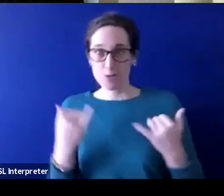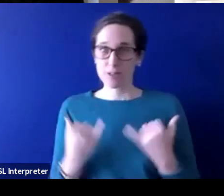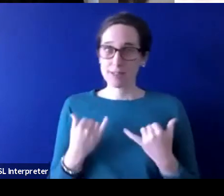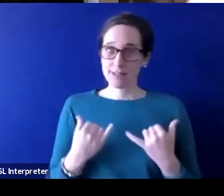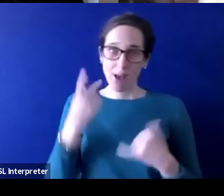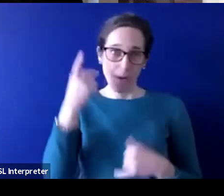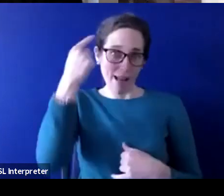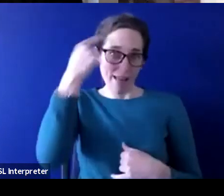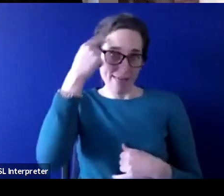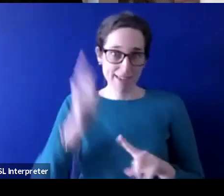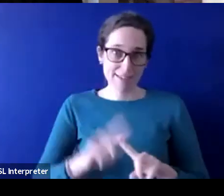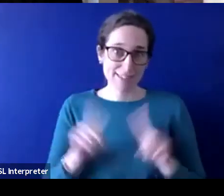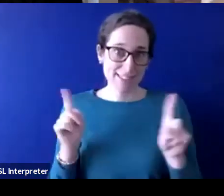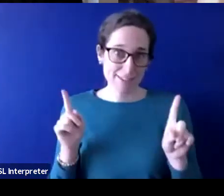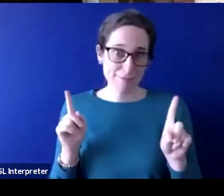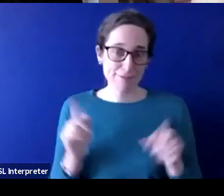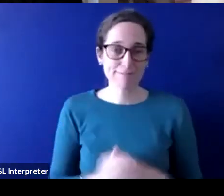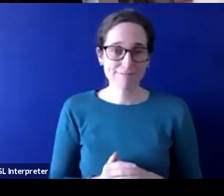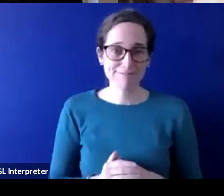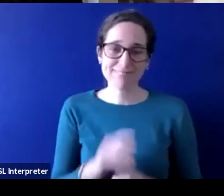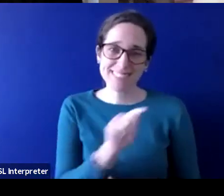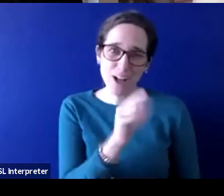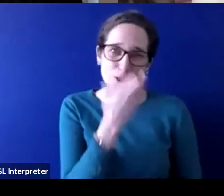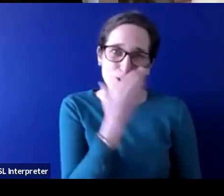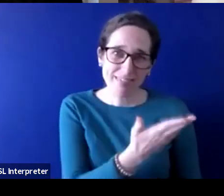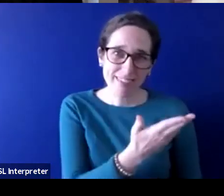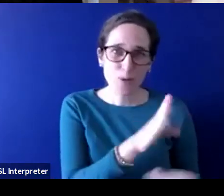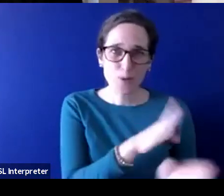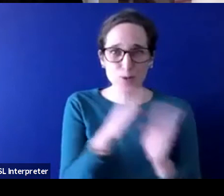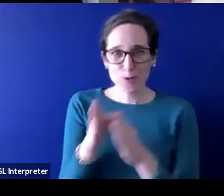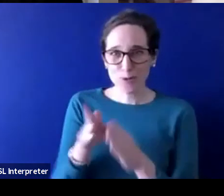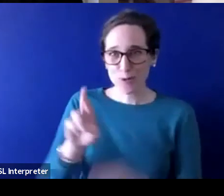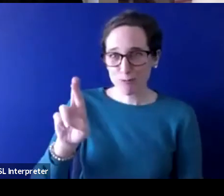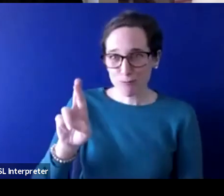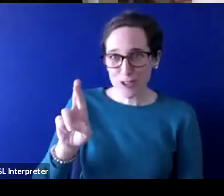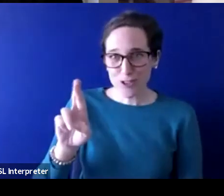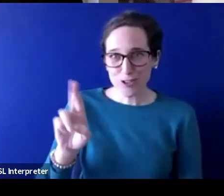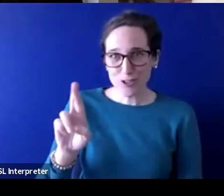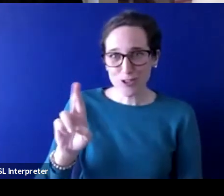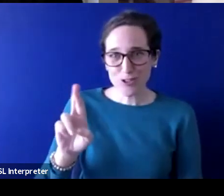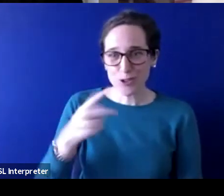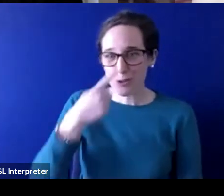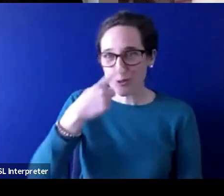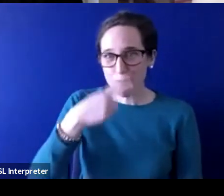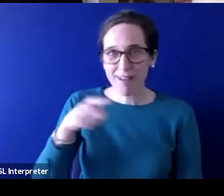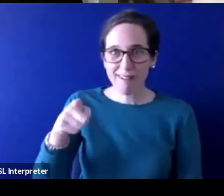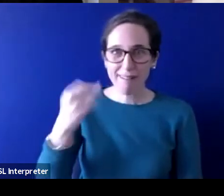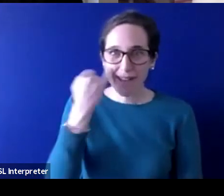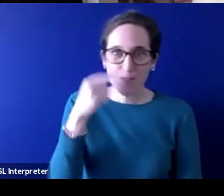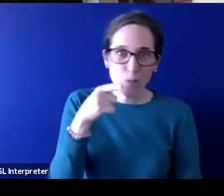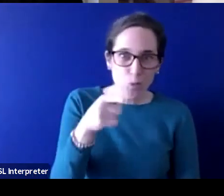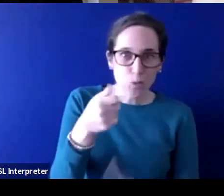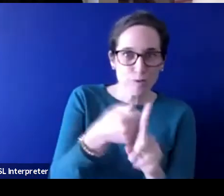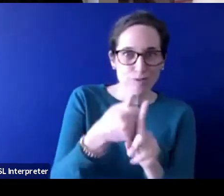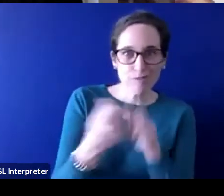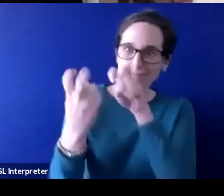sure. Thank you, Tyler. Richard, any thoughts on, if you could sit down with Jack or Mark or Evan,